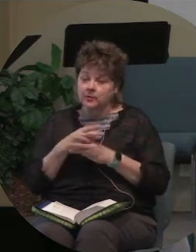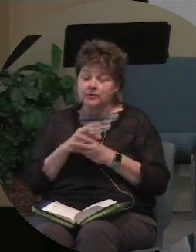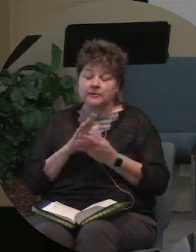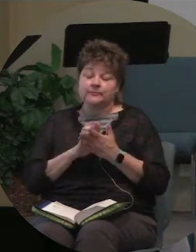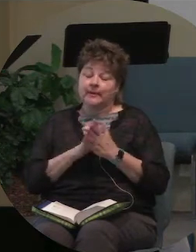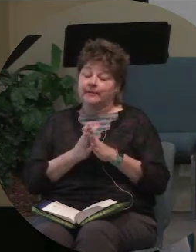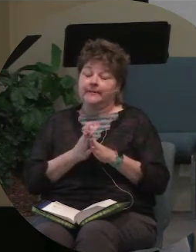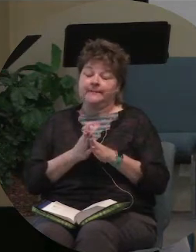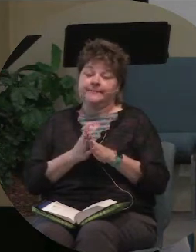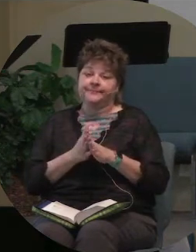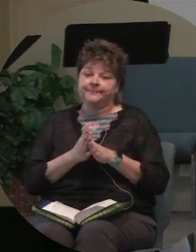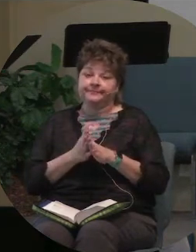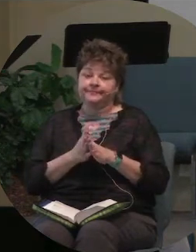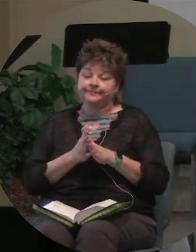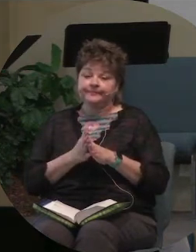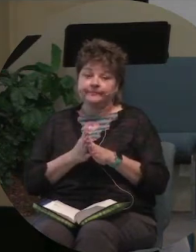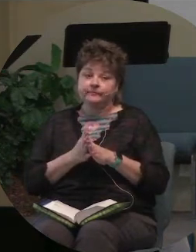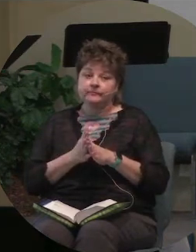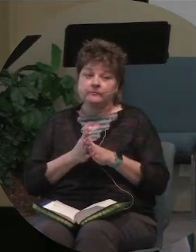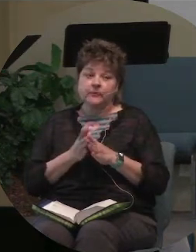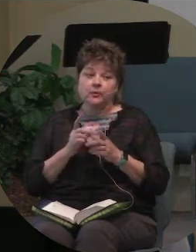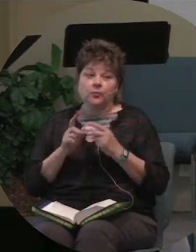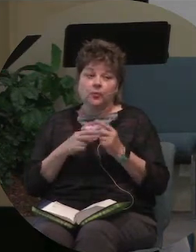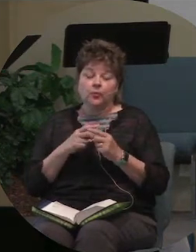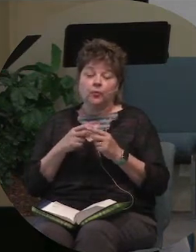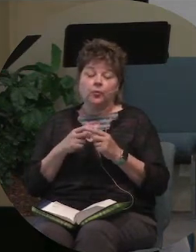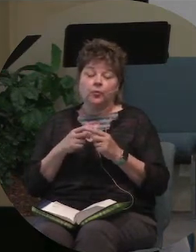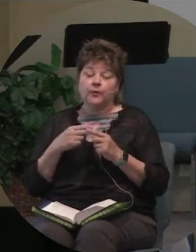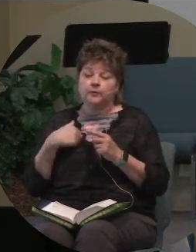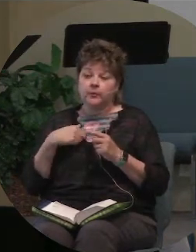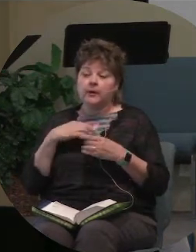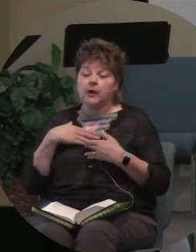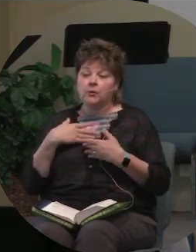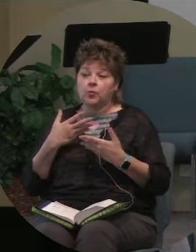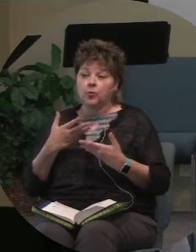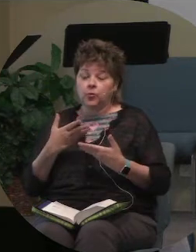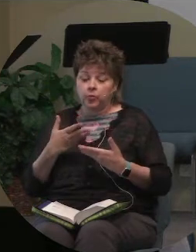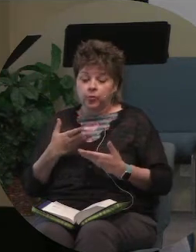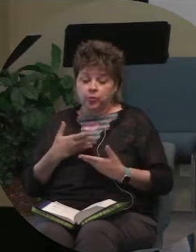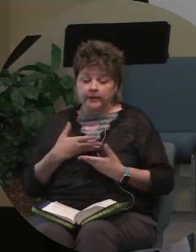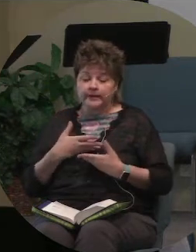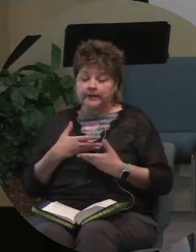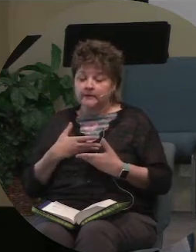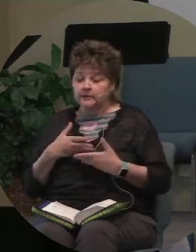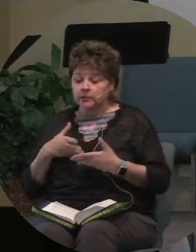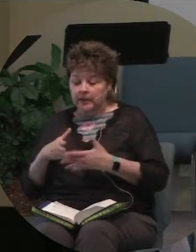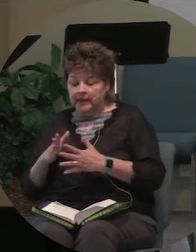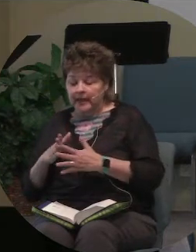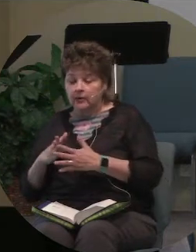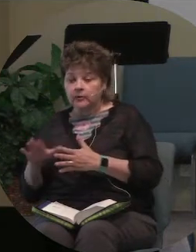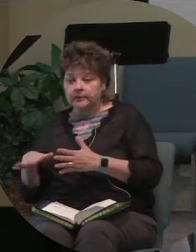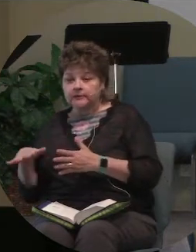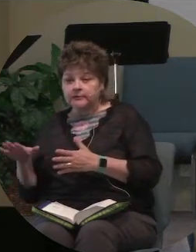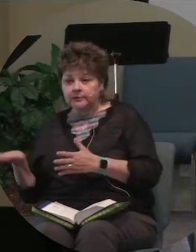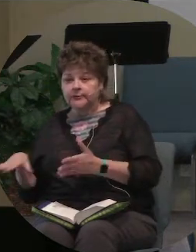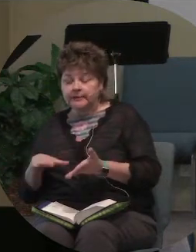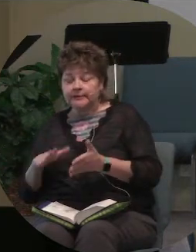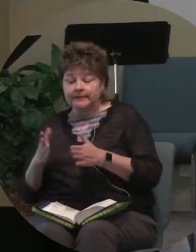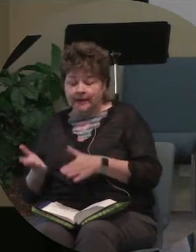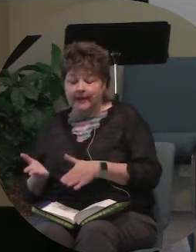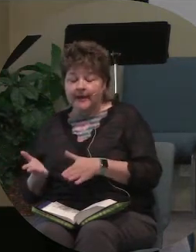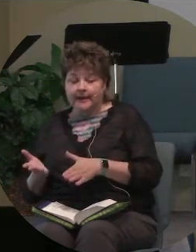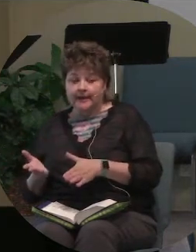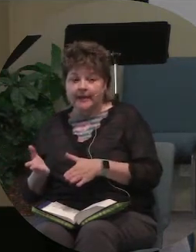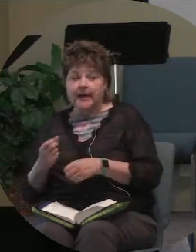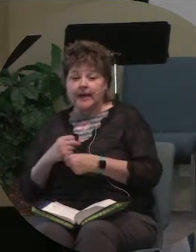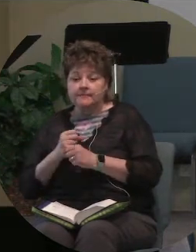be. When we are willing to let children die and